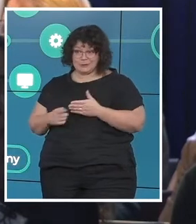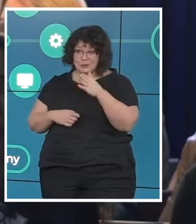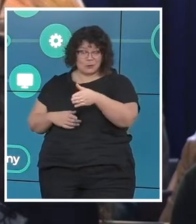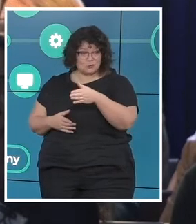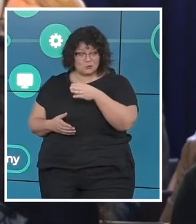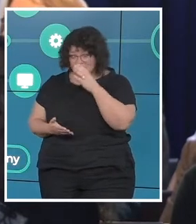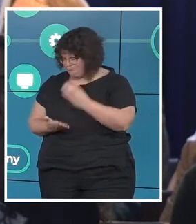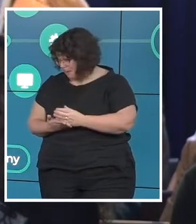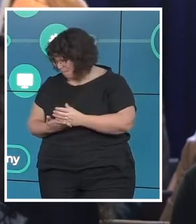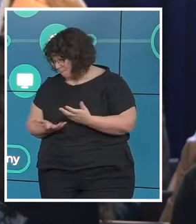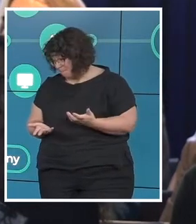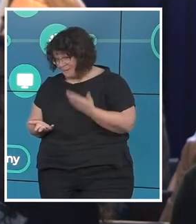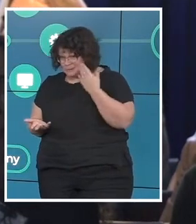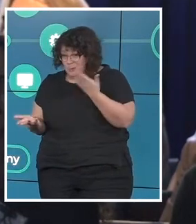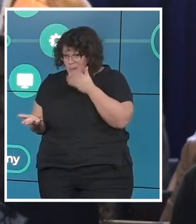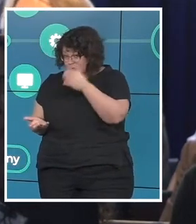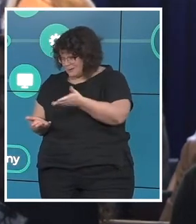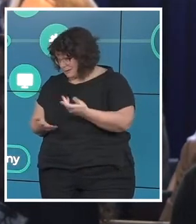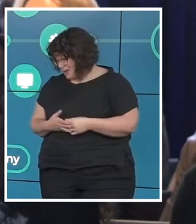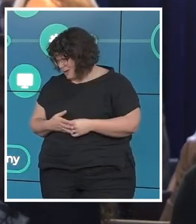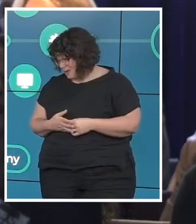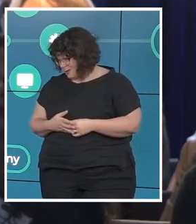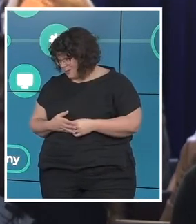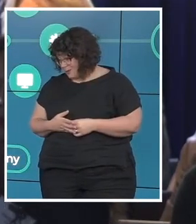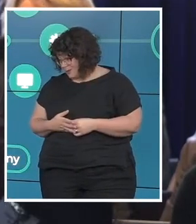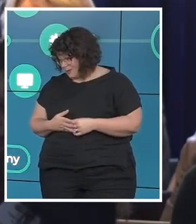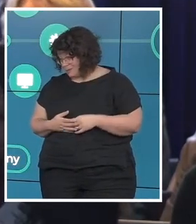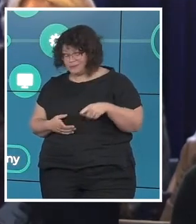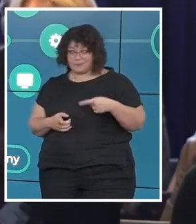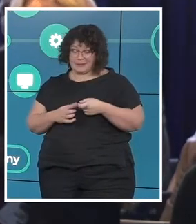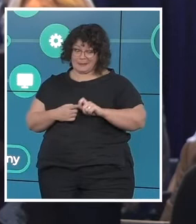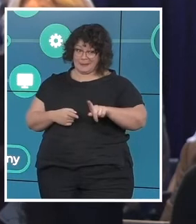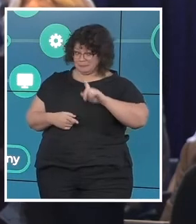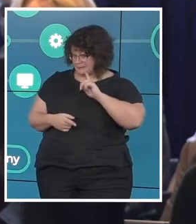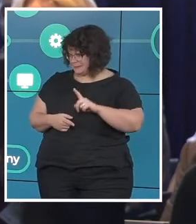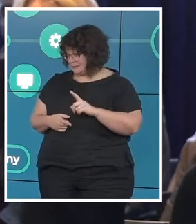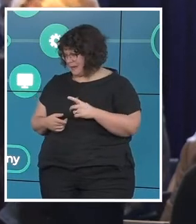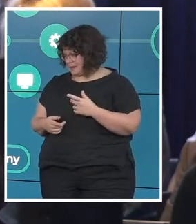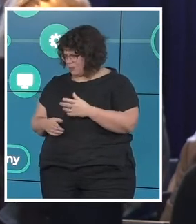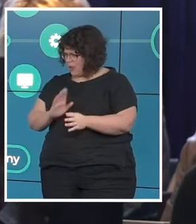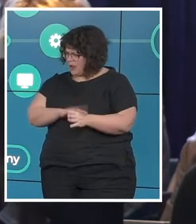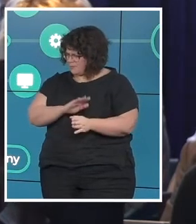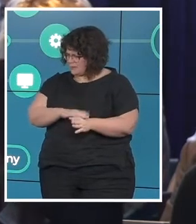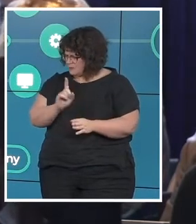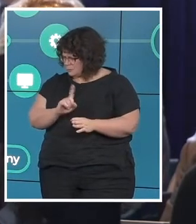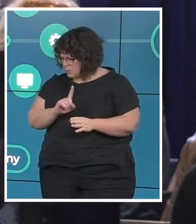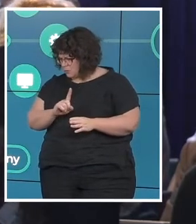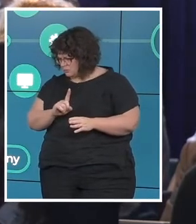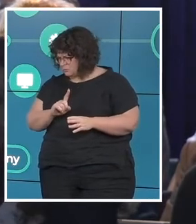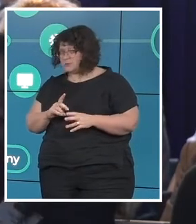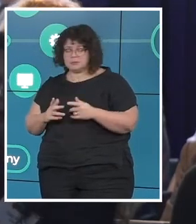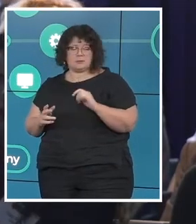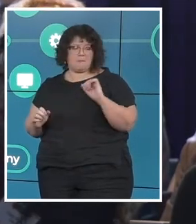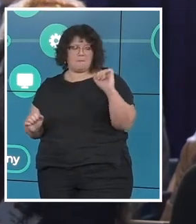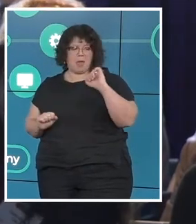okay. It's a bathroom store. And what's on your right-hand side? And I said, well, it's that. Okay, I know exactly where